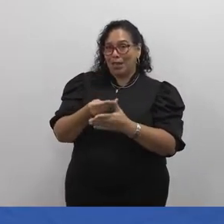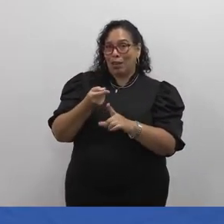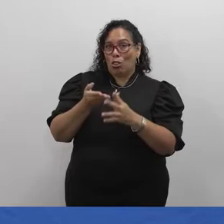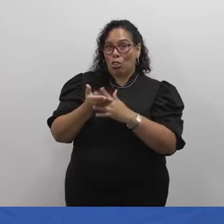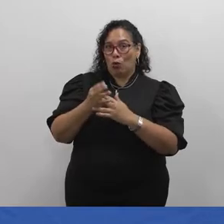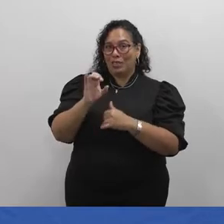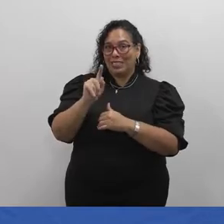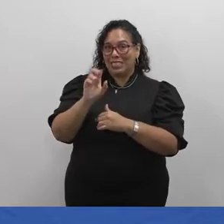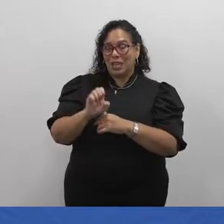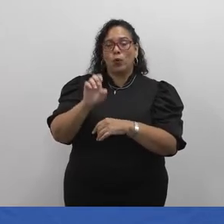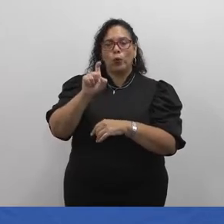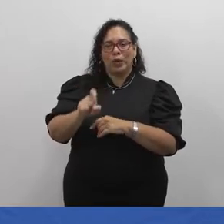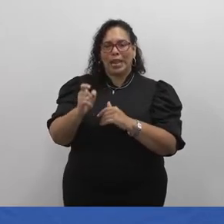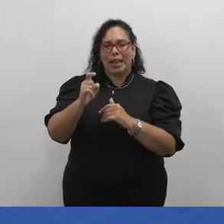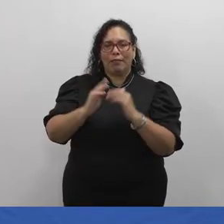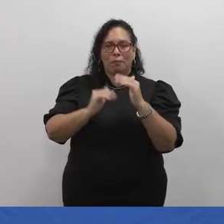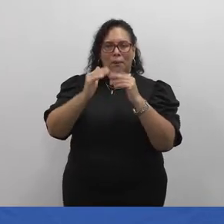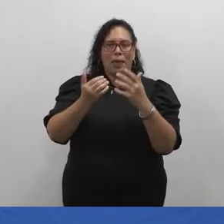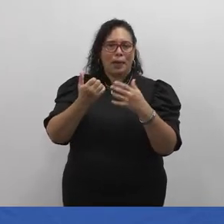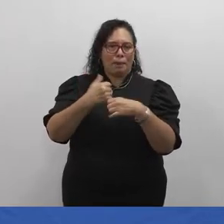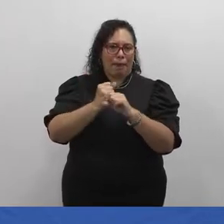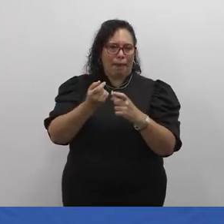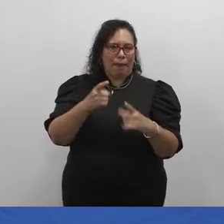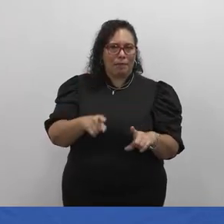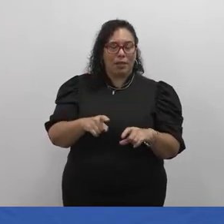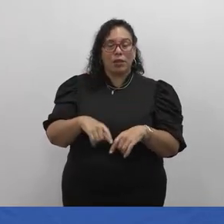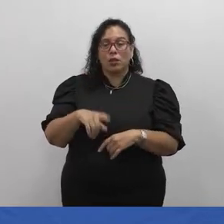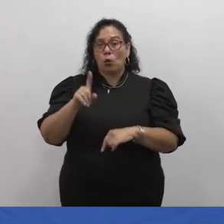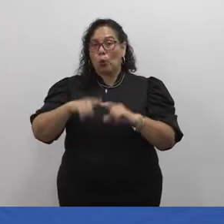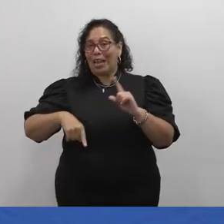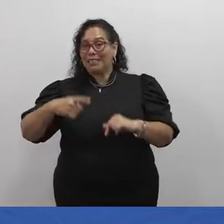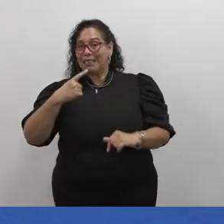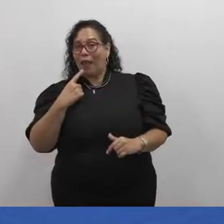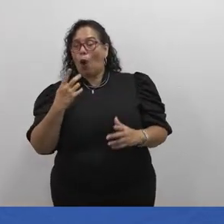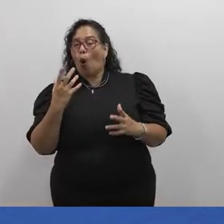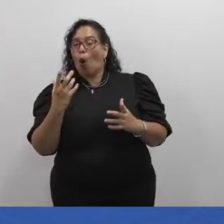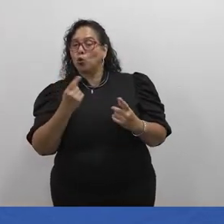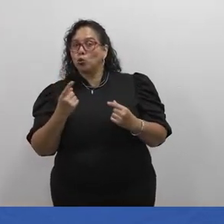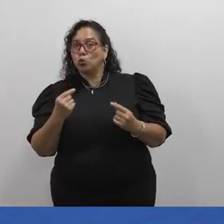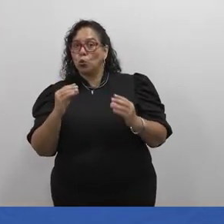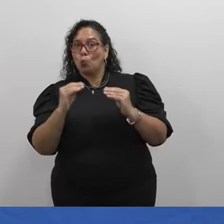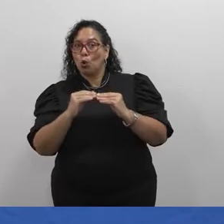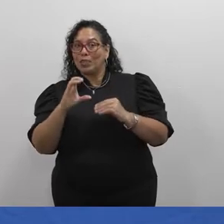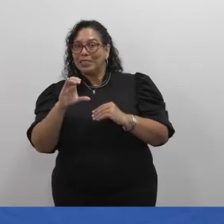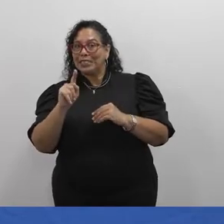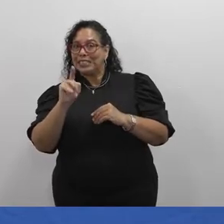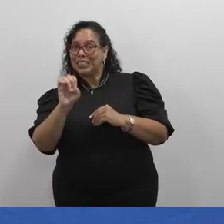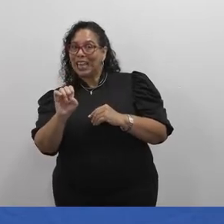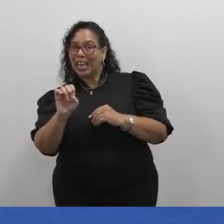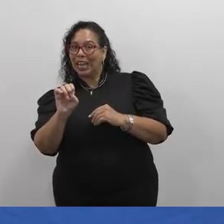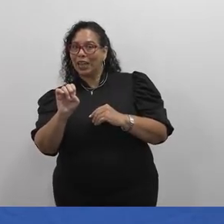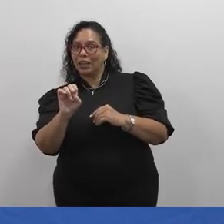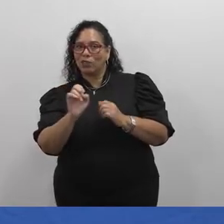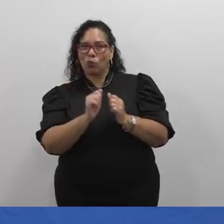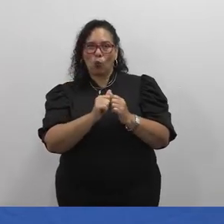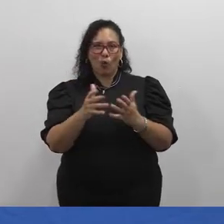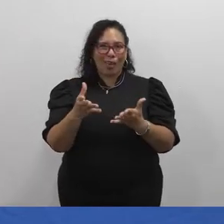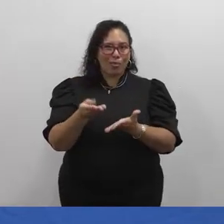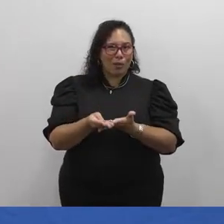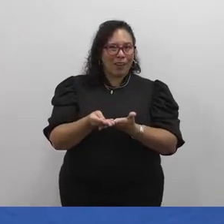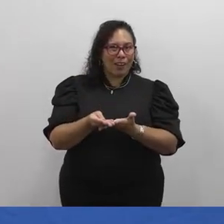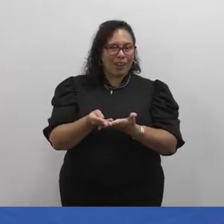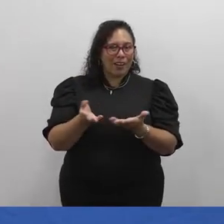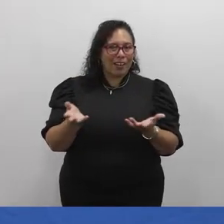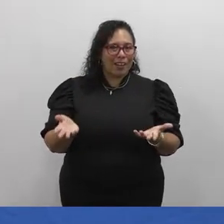make that happen. Right. So on the one hand, we can't say, hey, why don't we do more CTE without the funding? On the other